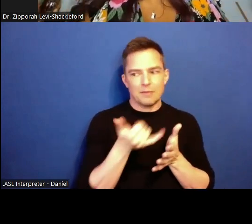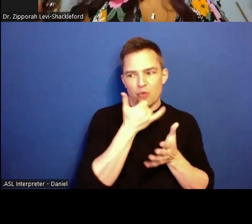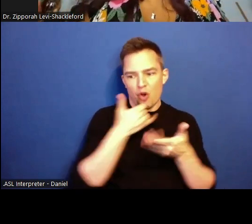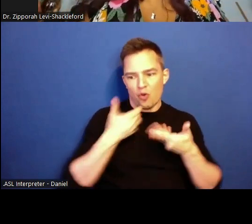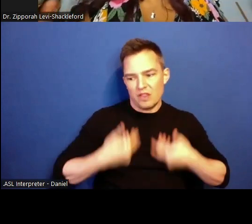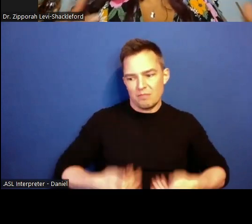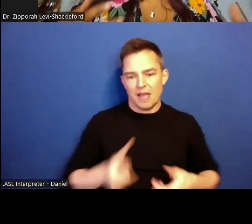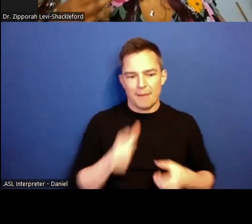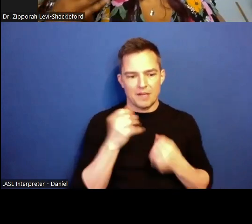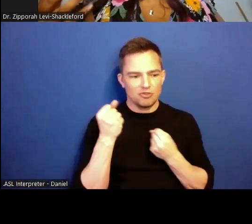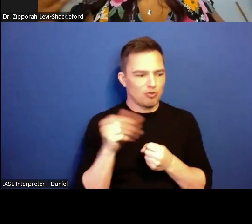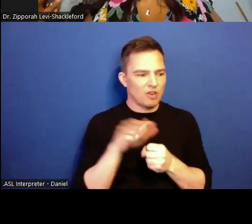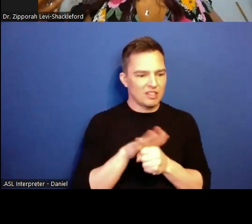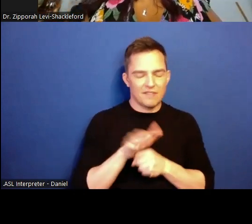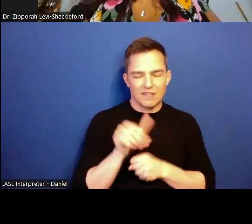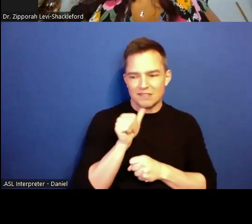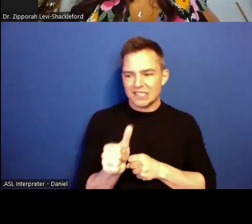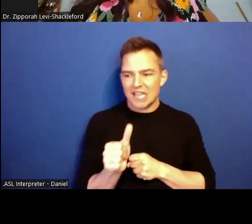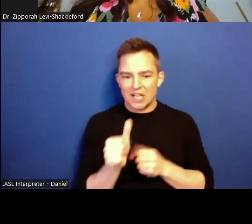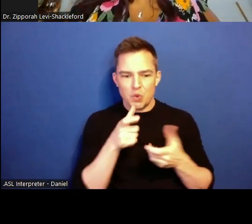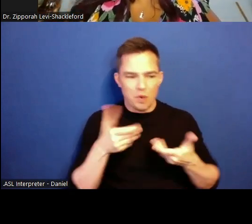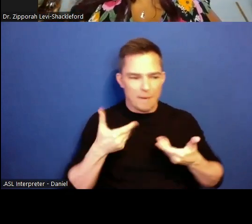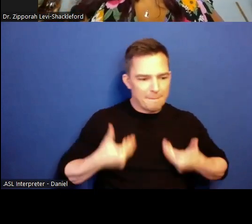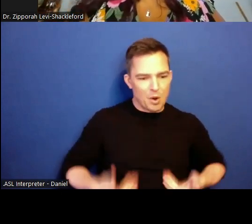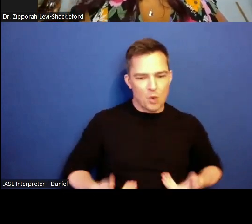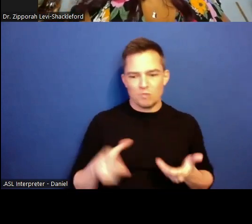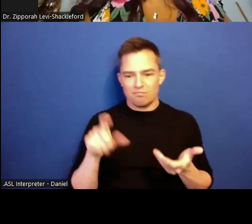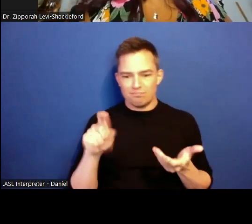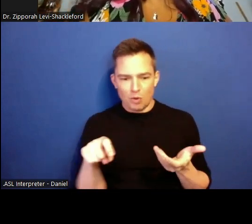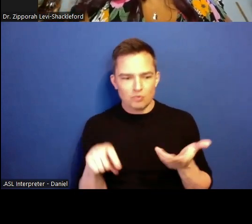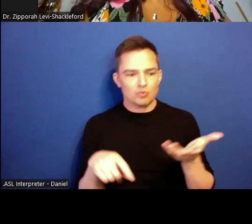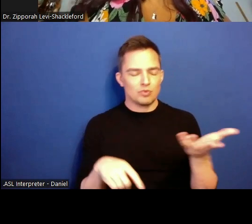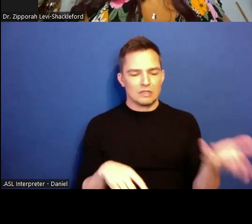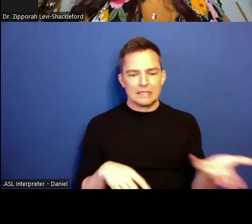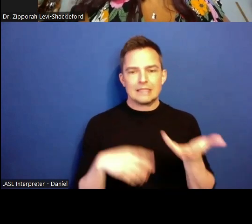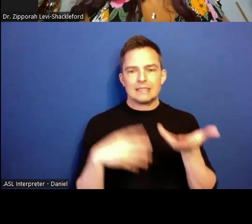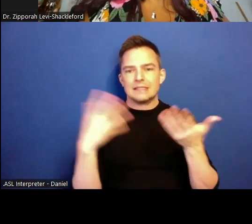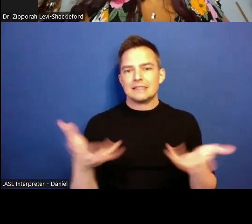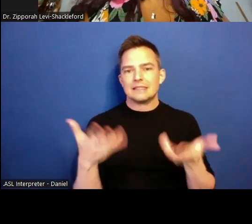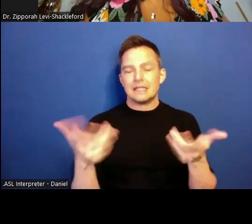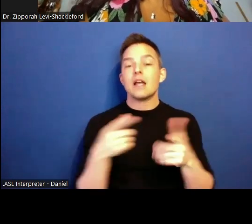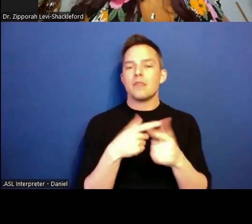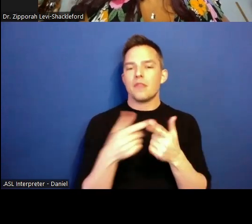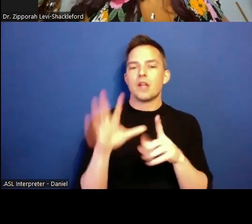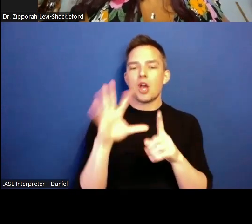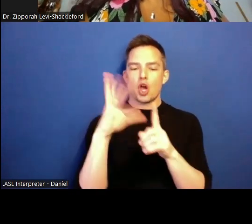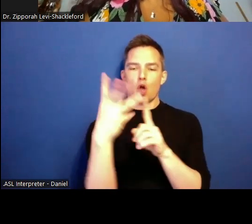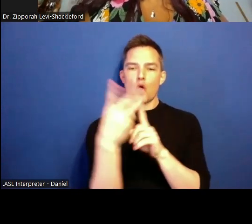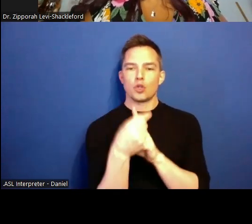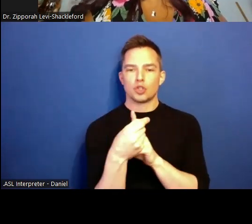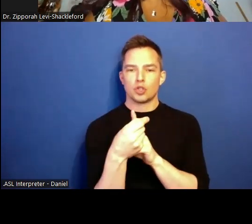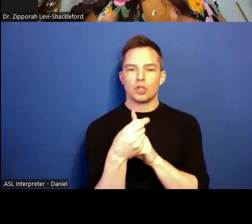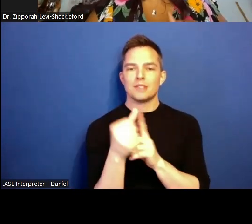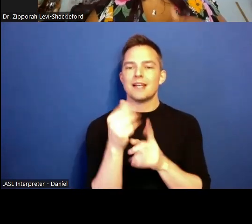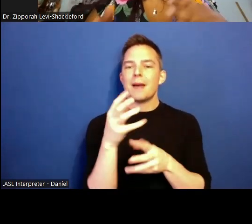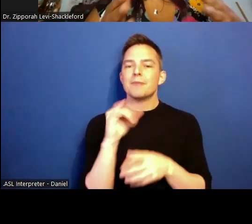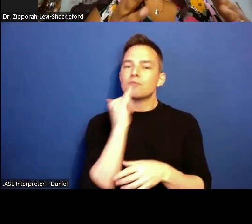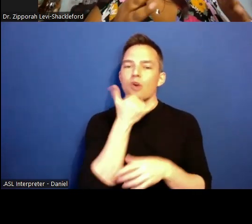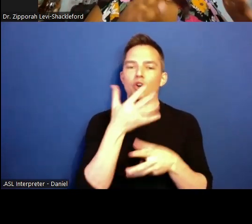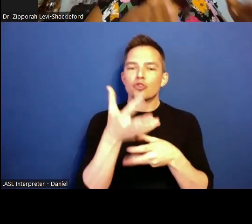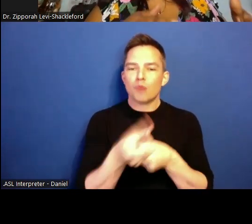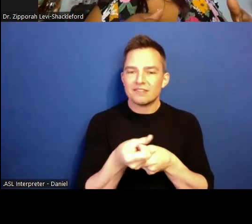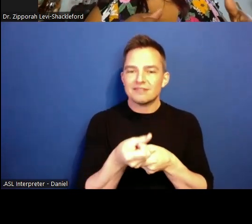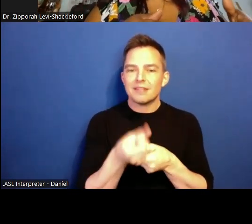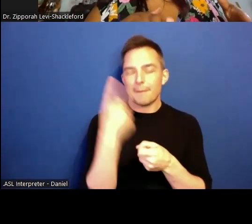not strong enough. I'm not being who I'm supposed to be. Then we have the cultural mistrust, again, because of some of